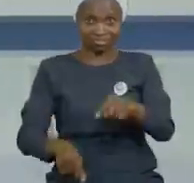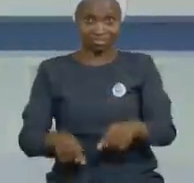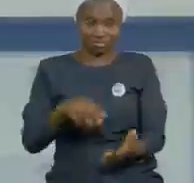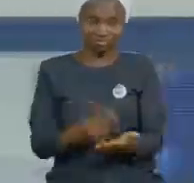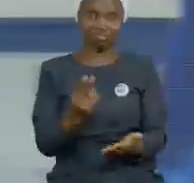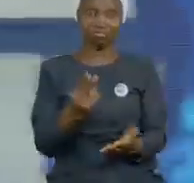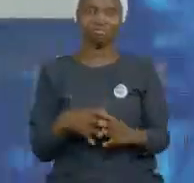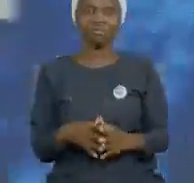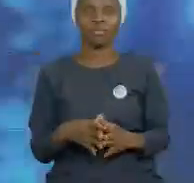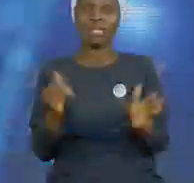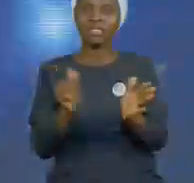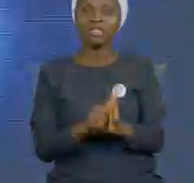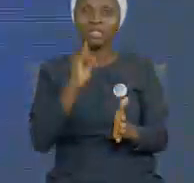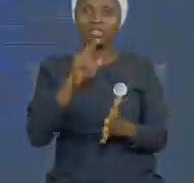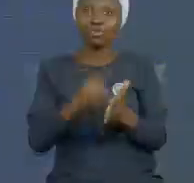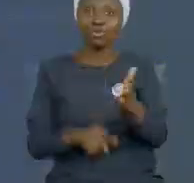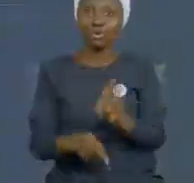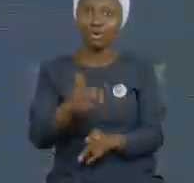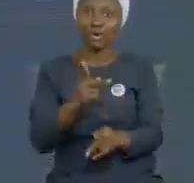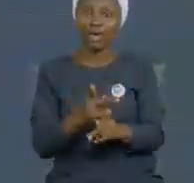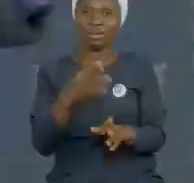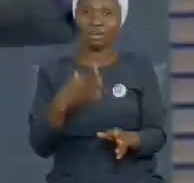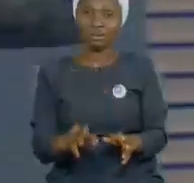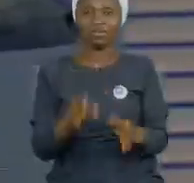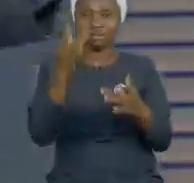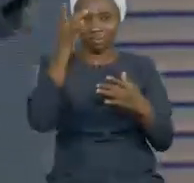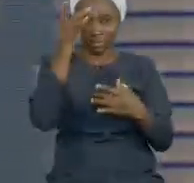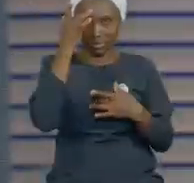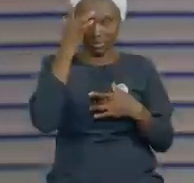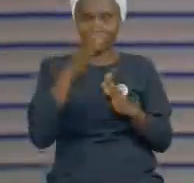That is one kind of disease.